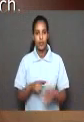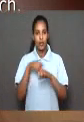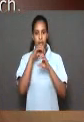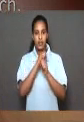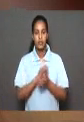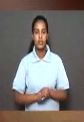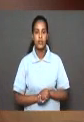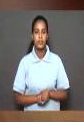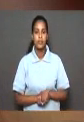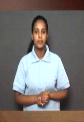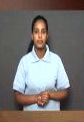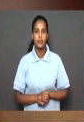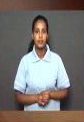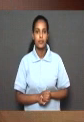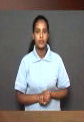Time's up.